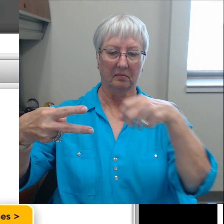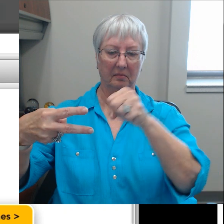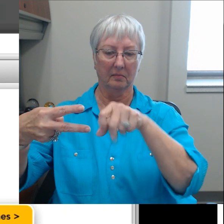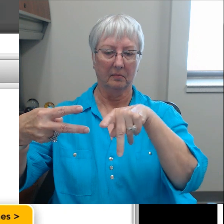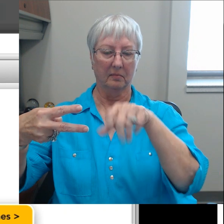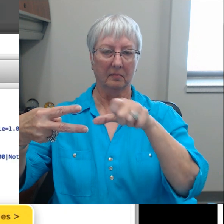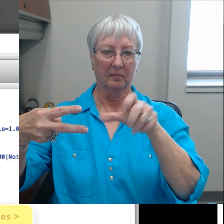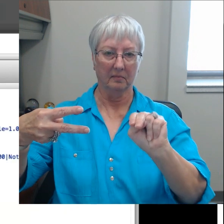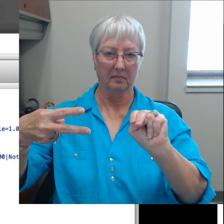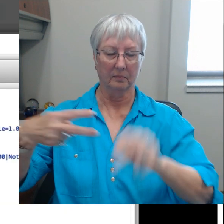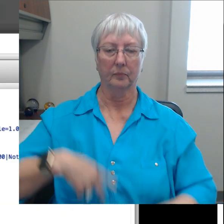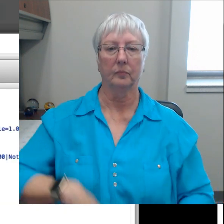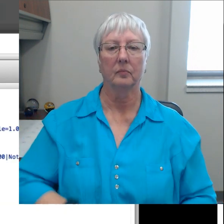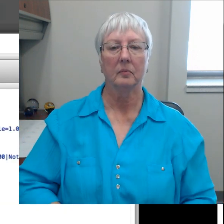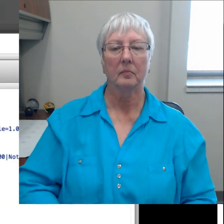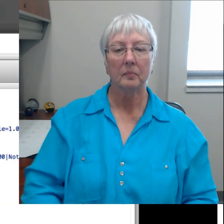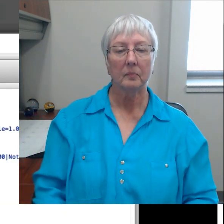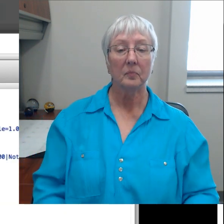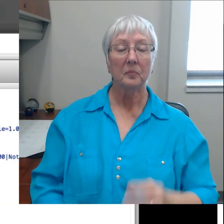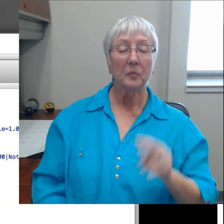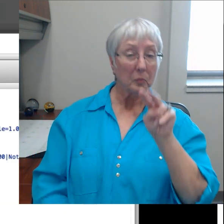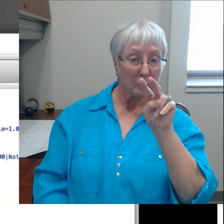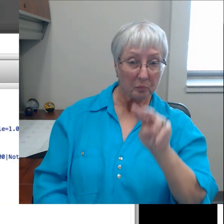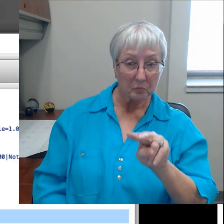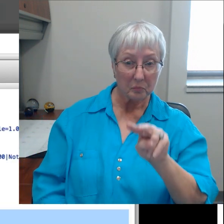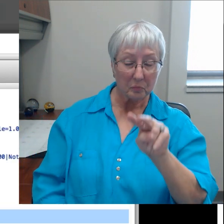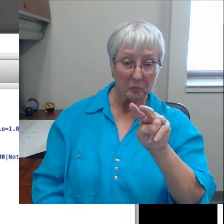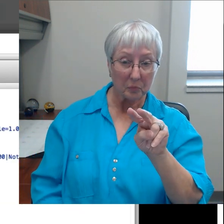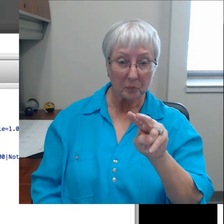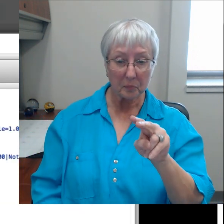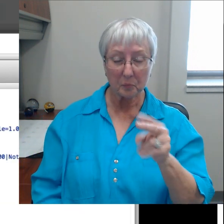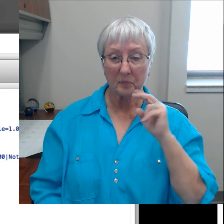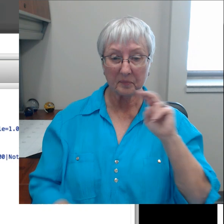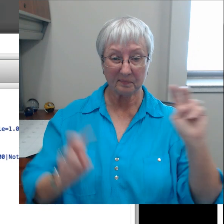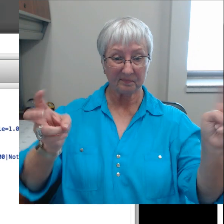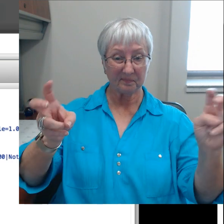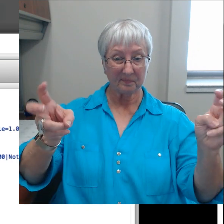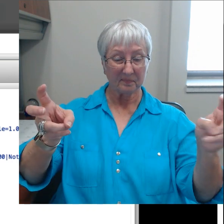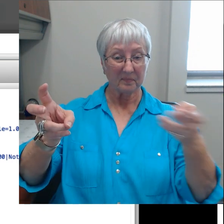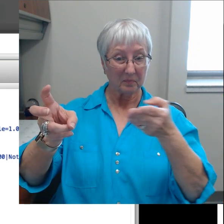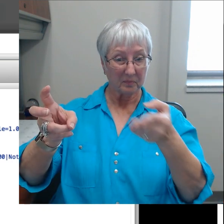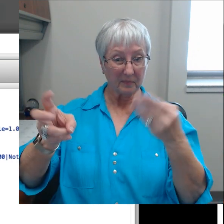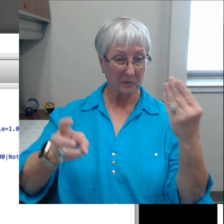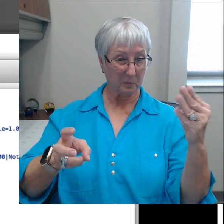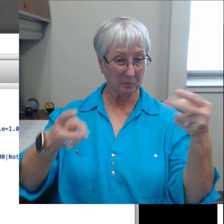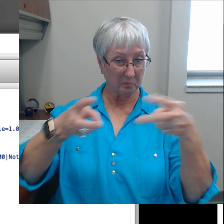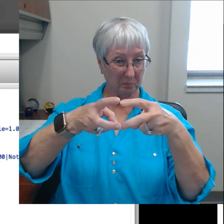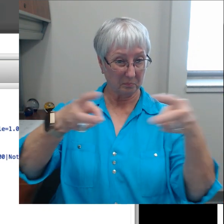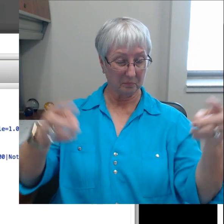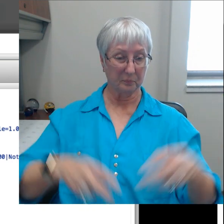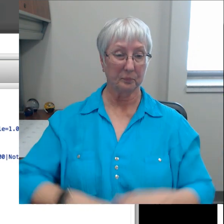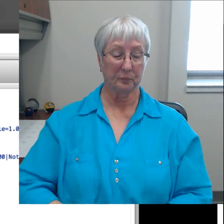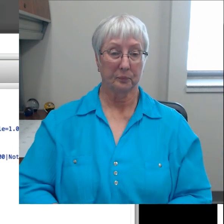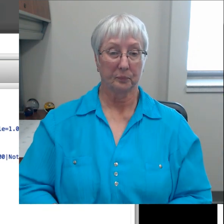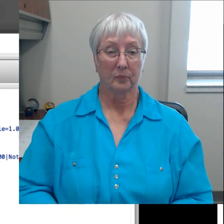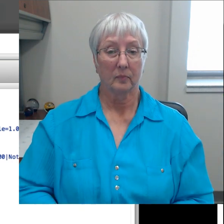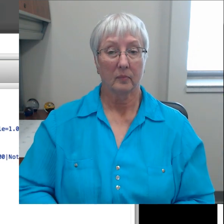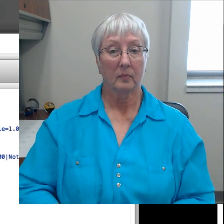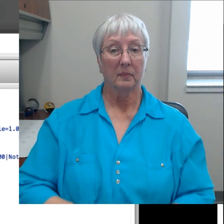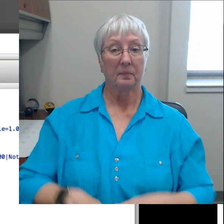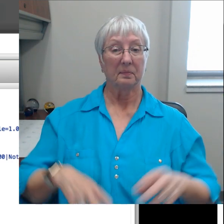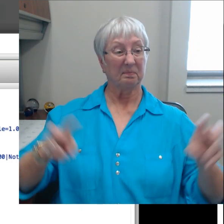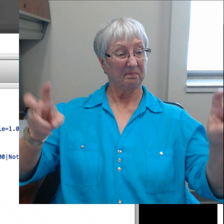logical. So I'll look at our index.html page, and this is our headline right here. The most logical way for this particular headline